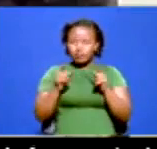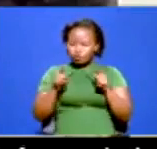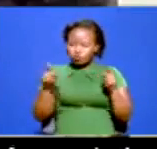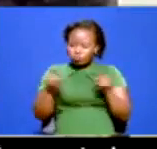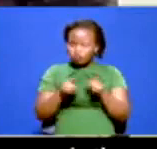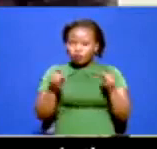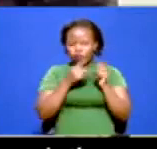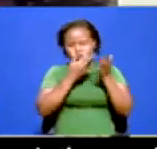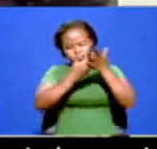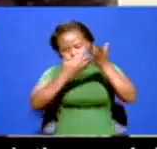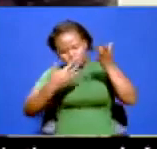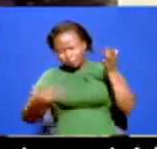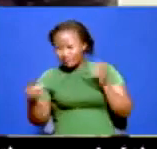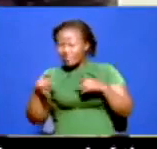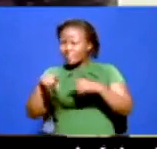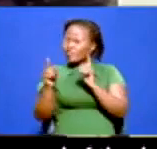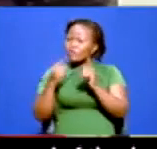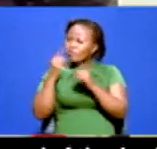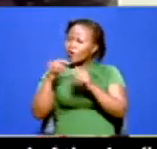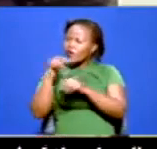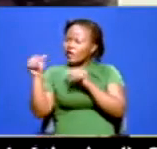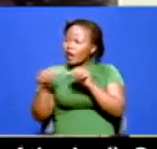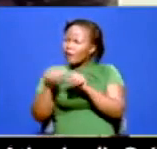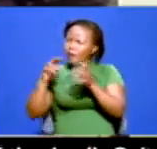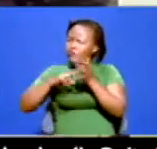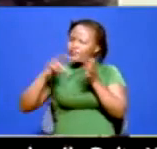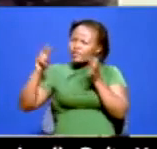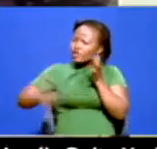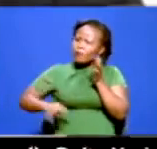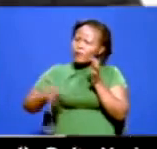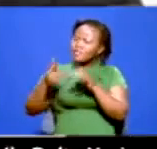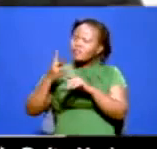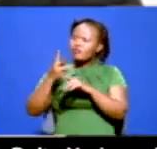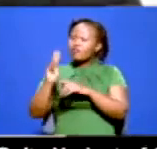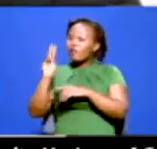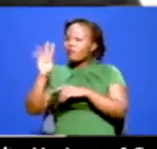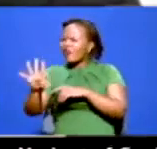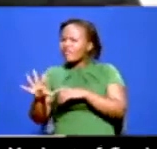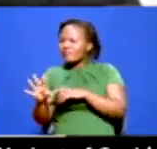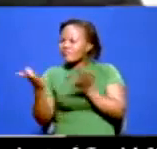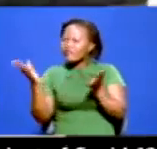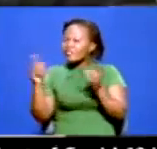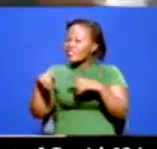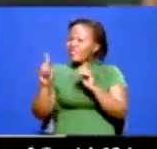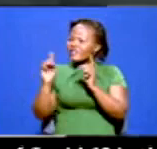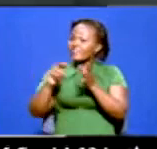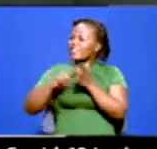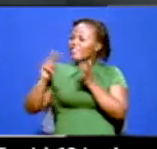about, you know, dropping out in Form 5, and I'm here thinking it is a well-known fact that the general